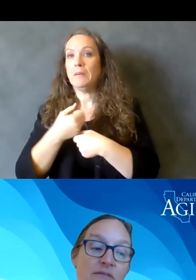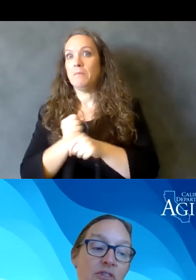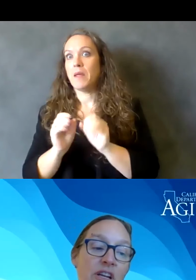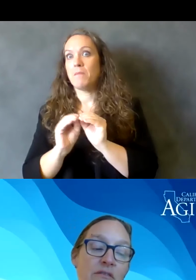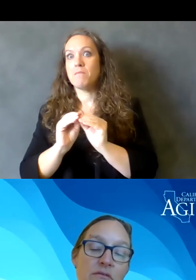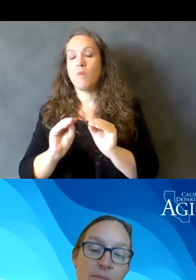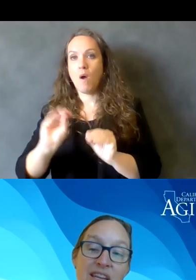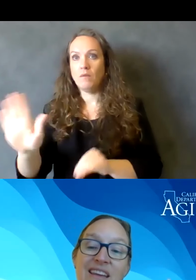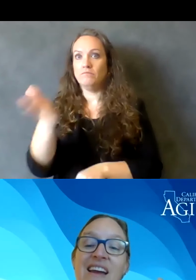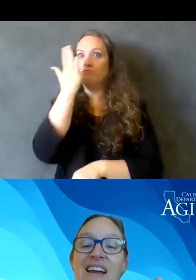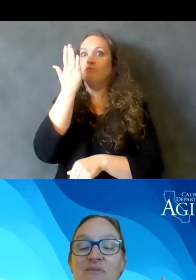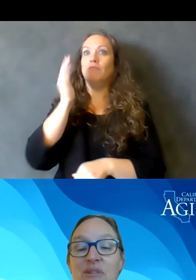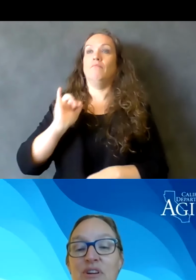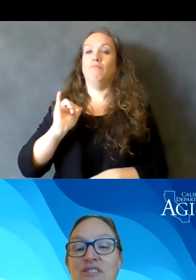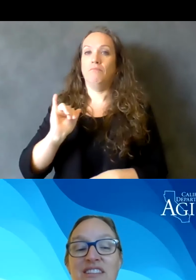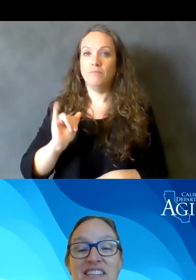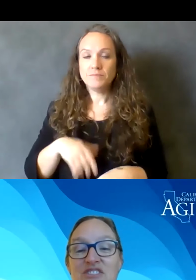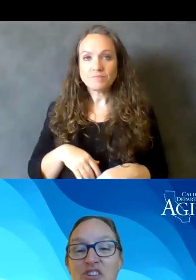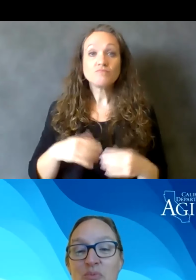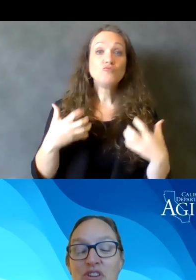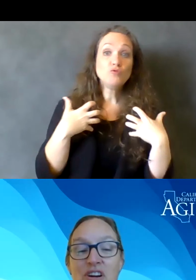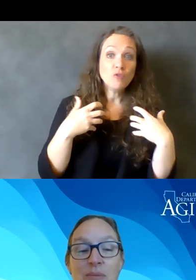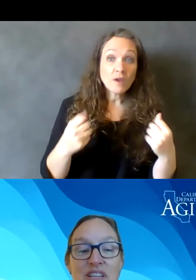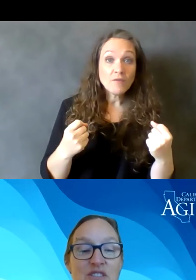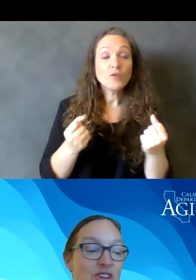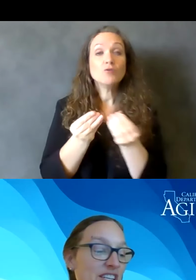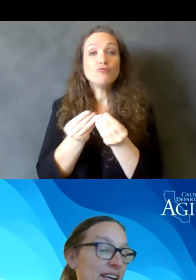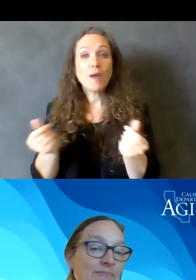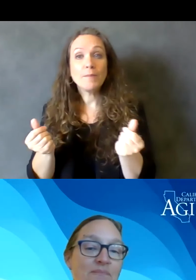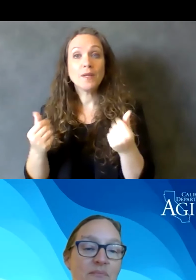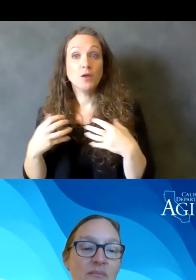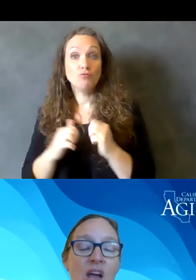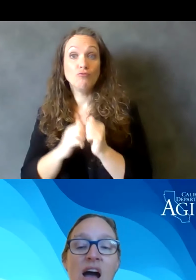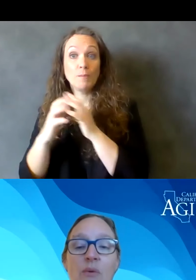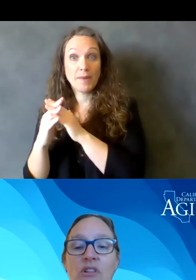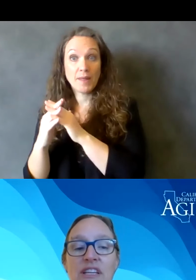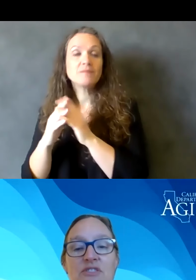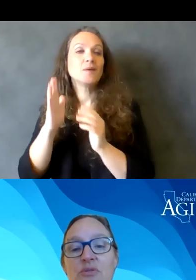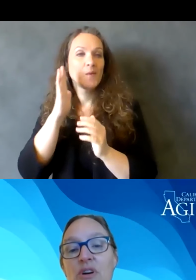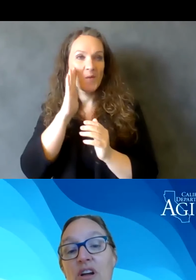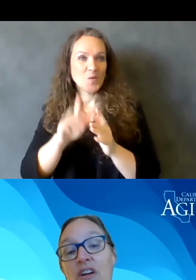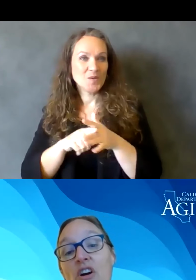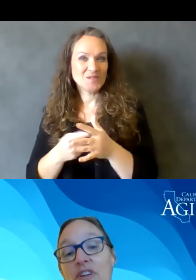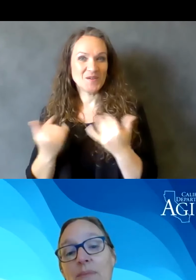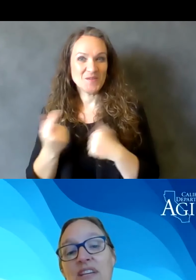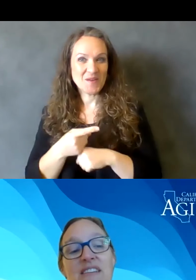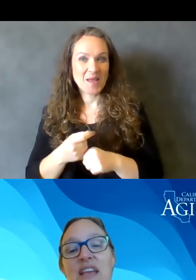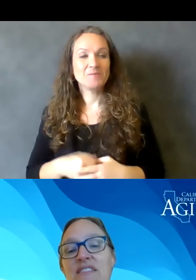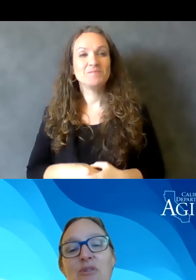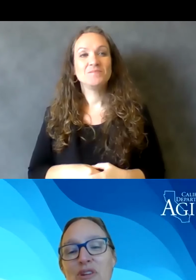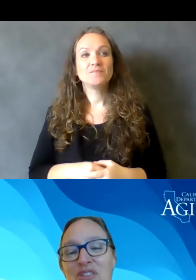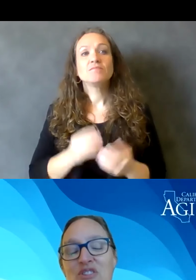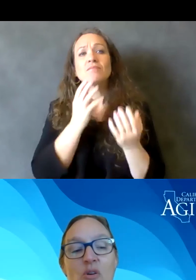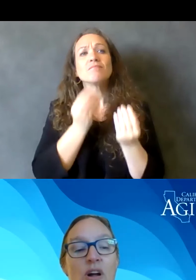on recovery, remedy, and rebuild, let's get started with our updates for today. I will lead us through a COVID update.